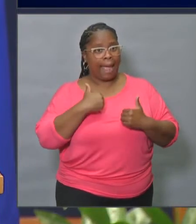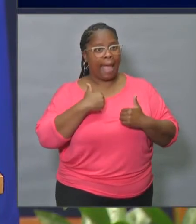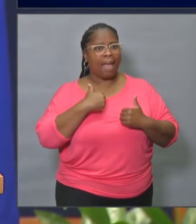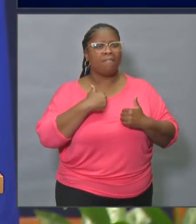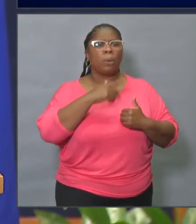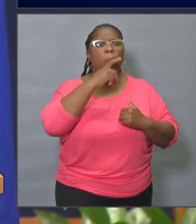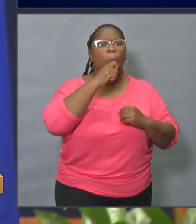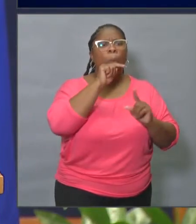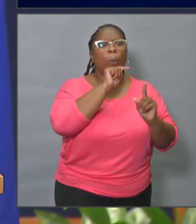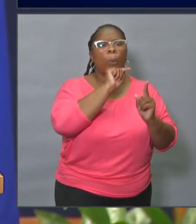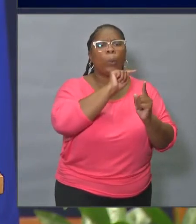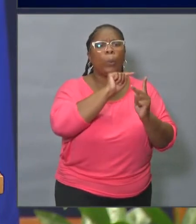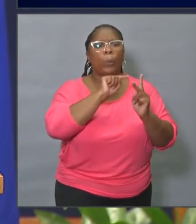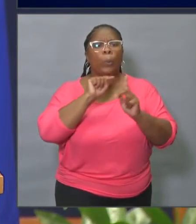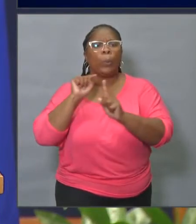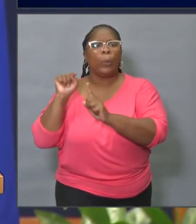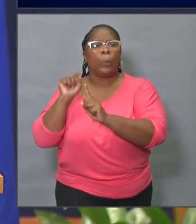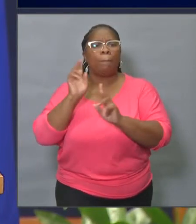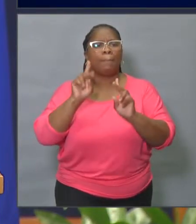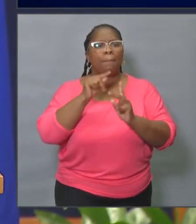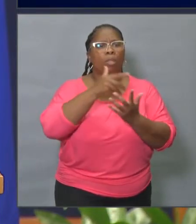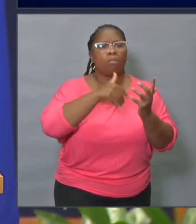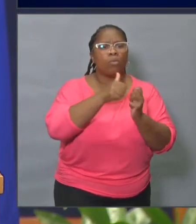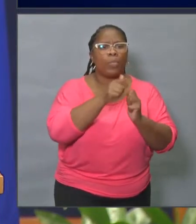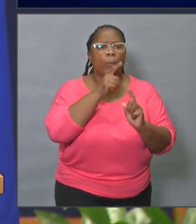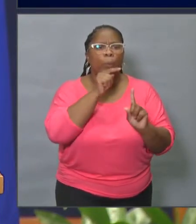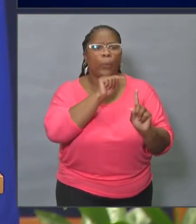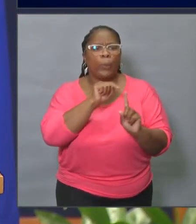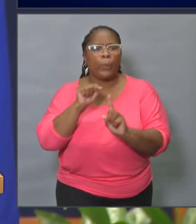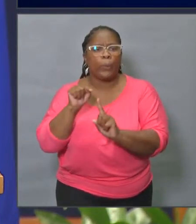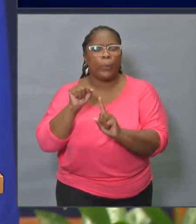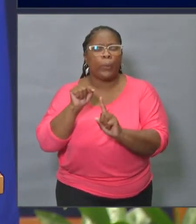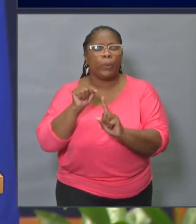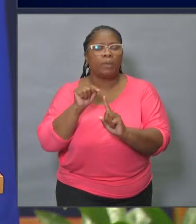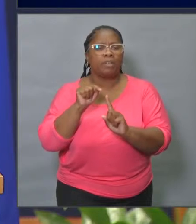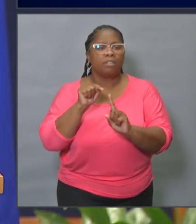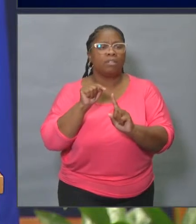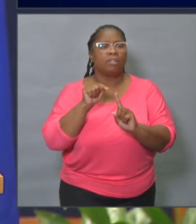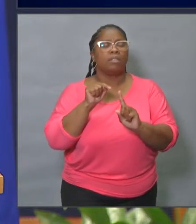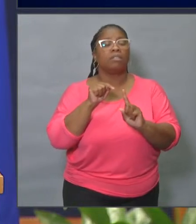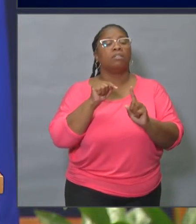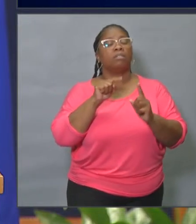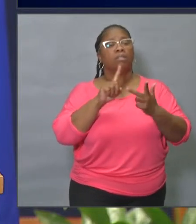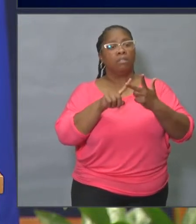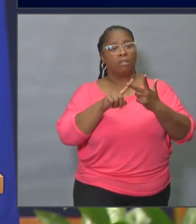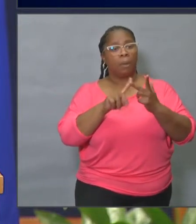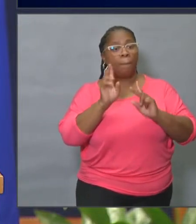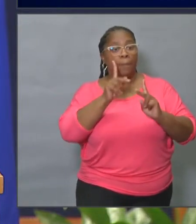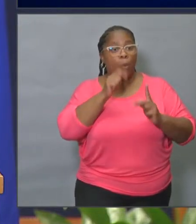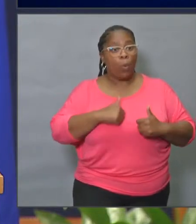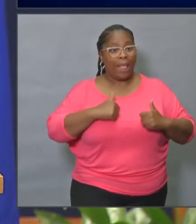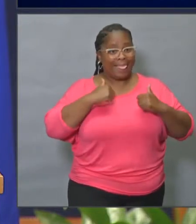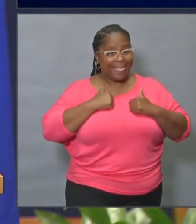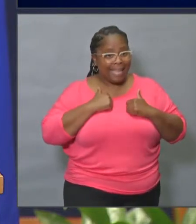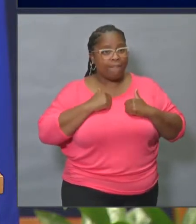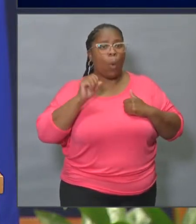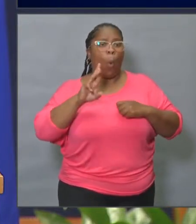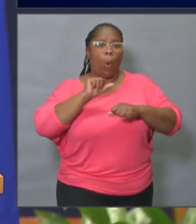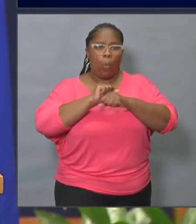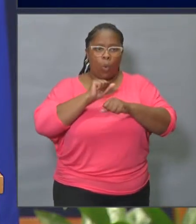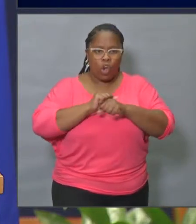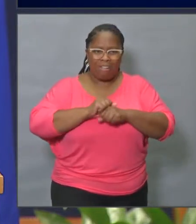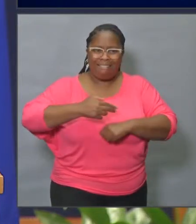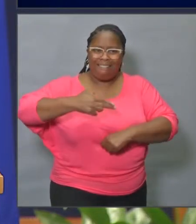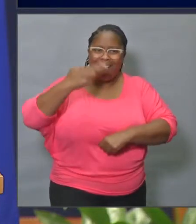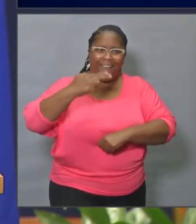tracing efforts to be tested. Alongside continued testing is those who live and work in high-risk congregate